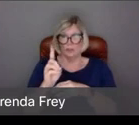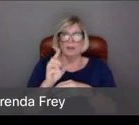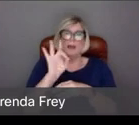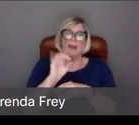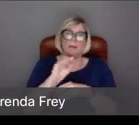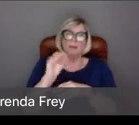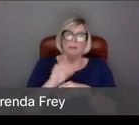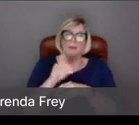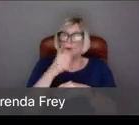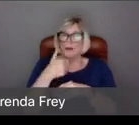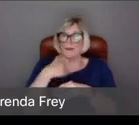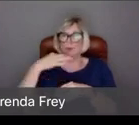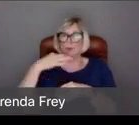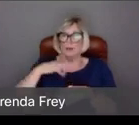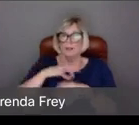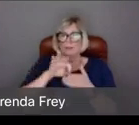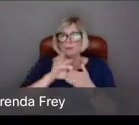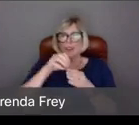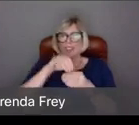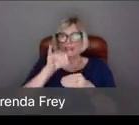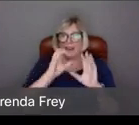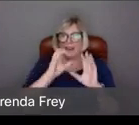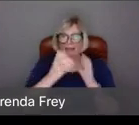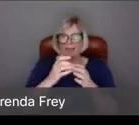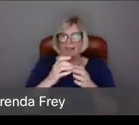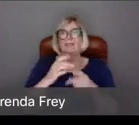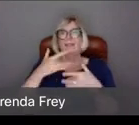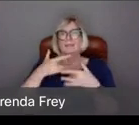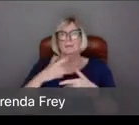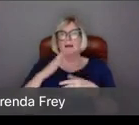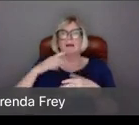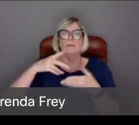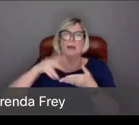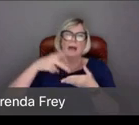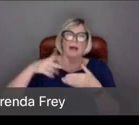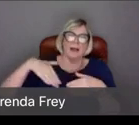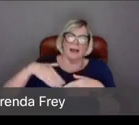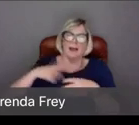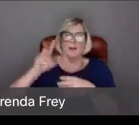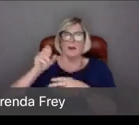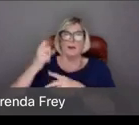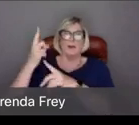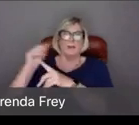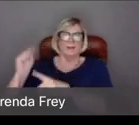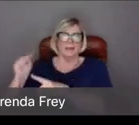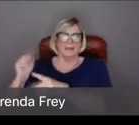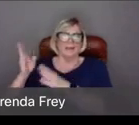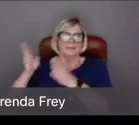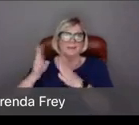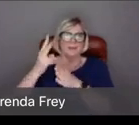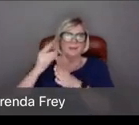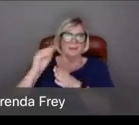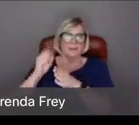consumers with credit scores in here are likely to become delinquent. So we went from 1% to 2% to 8%.